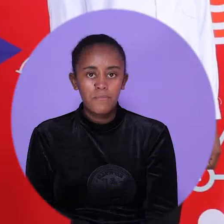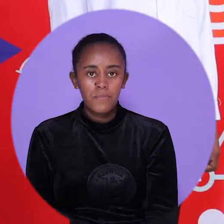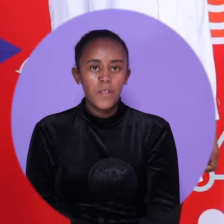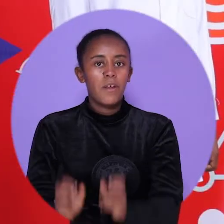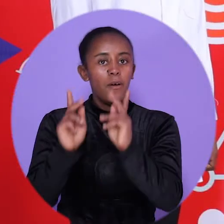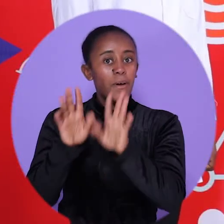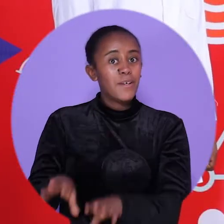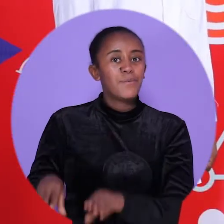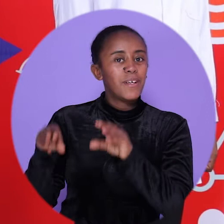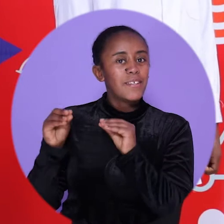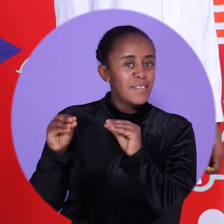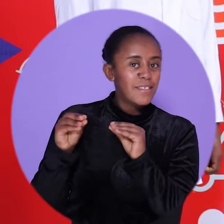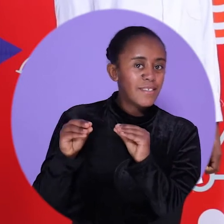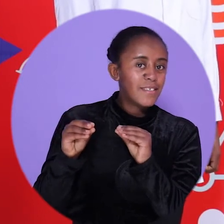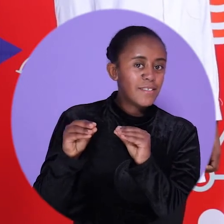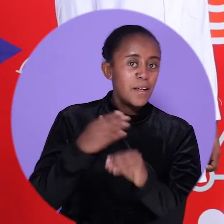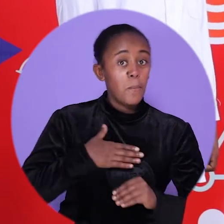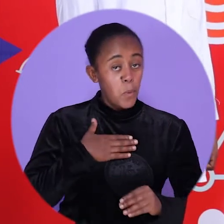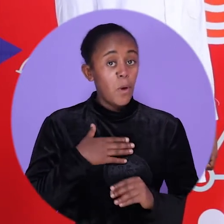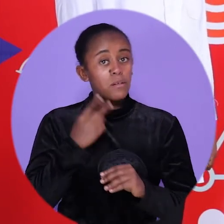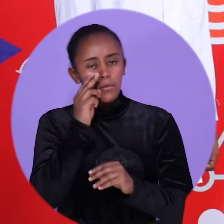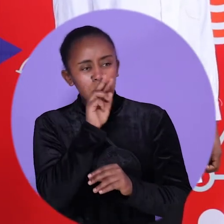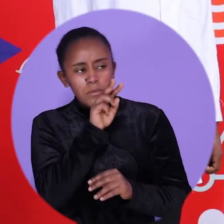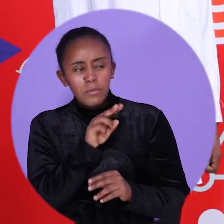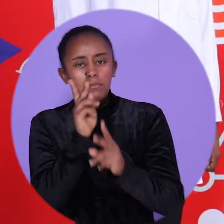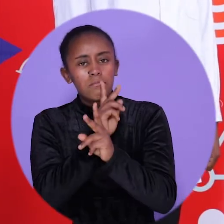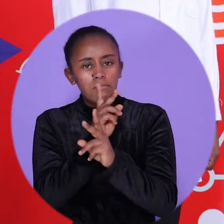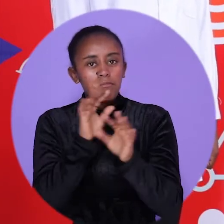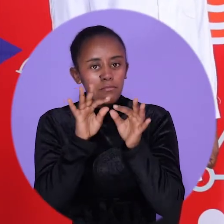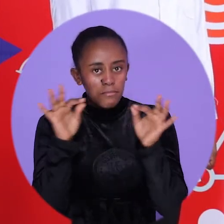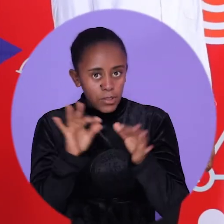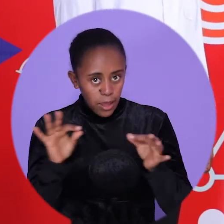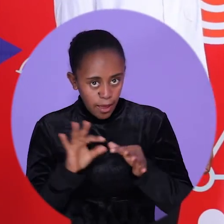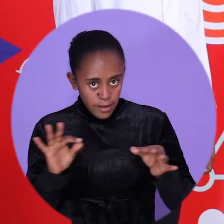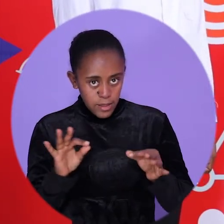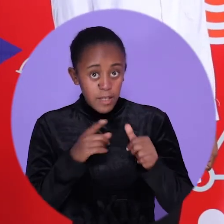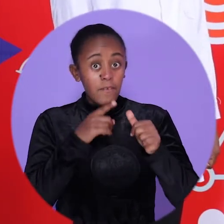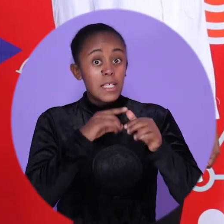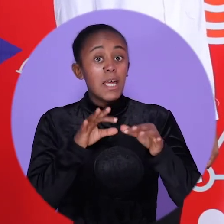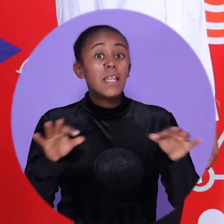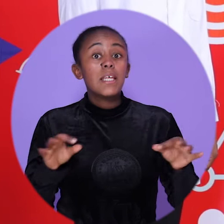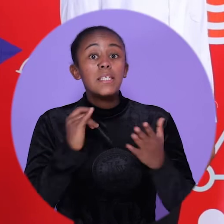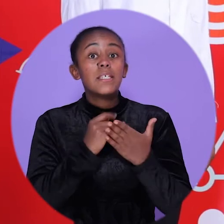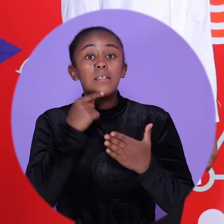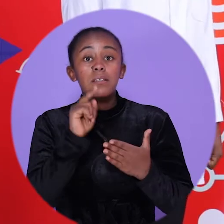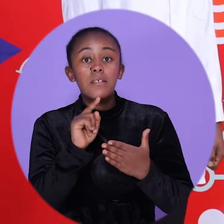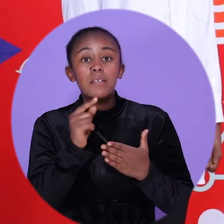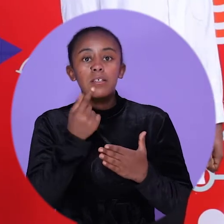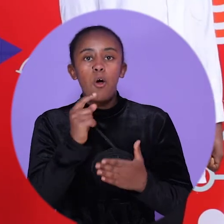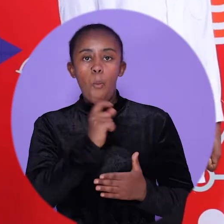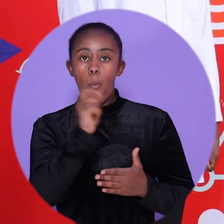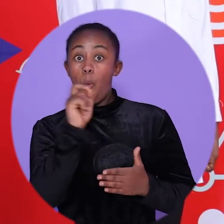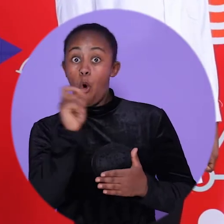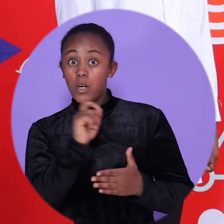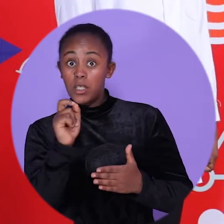Okay, students, please look at carefully the first sentence. The first sentence, it says, the board is a